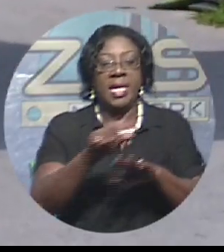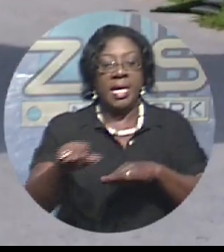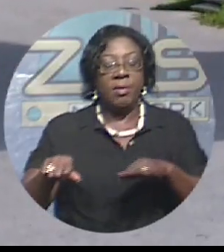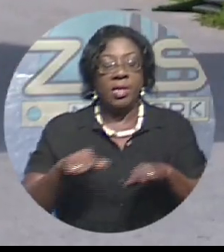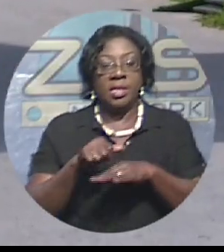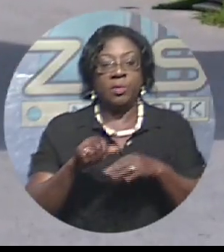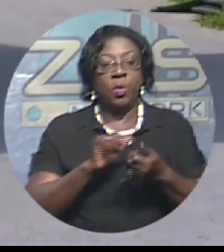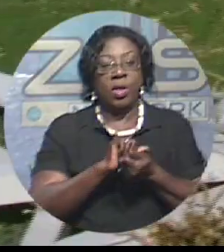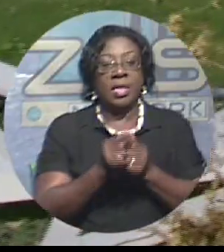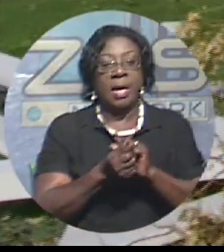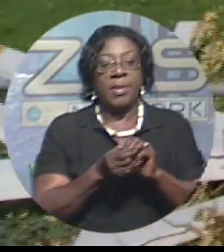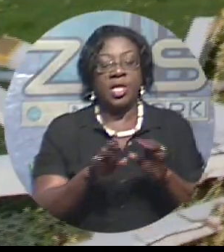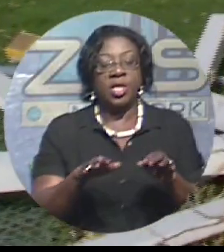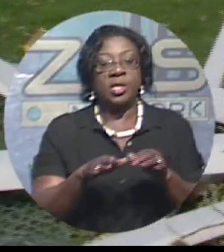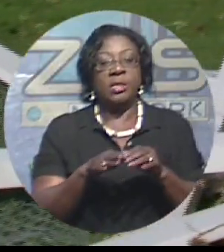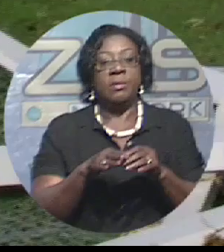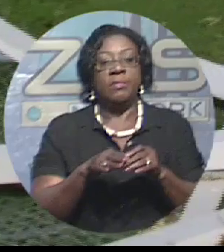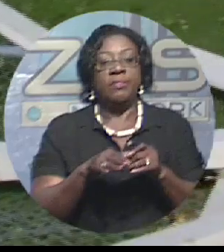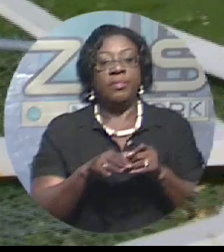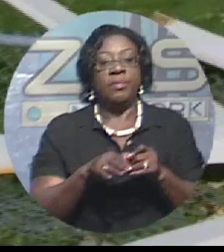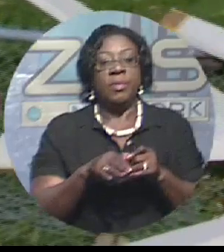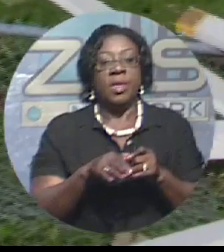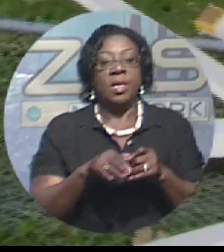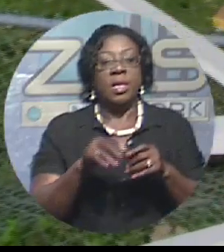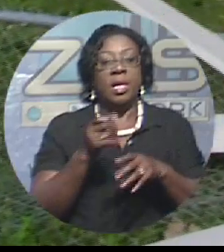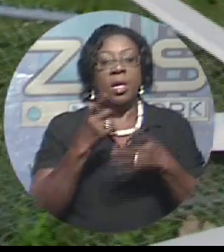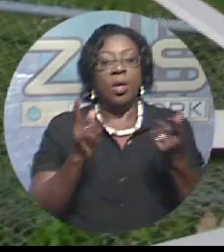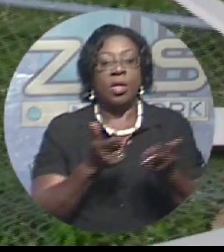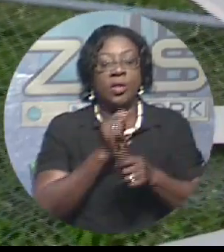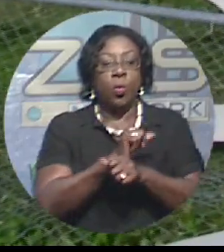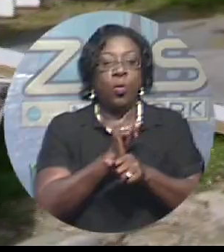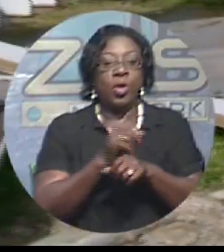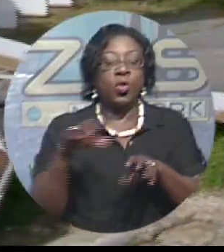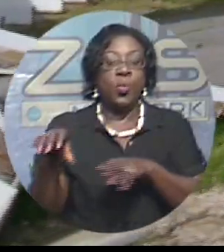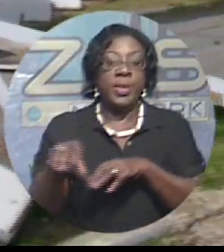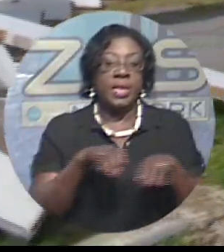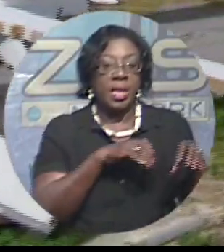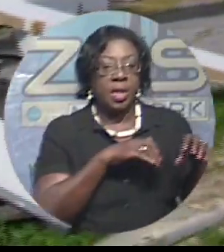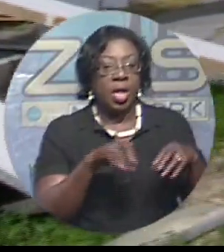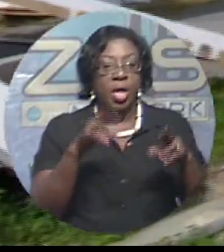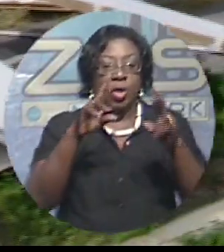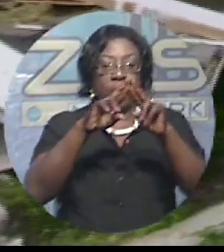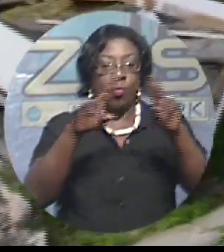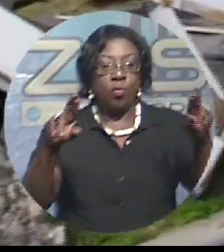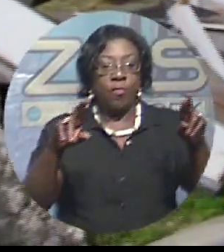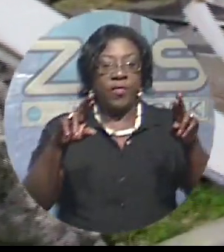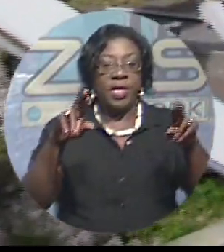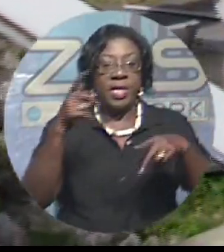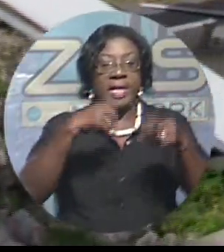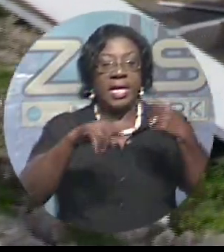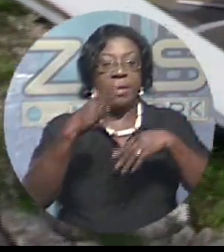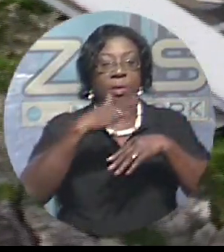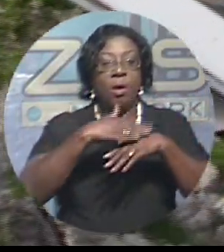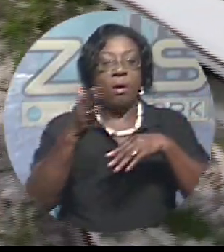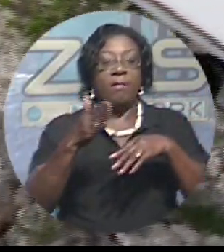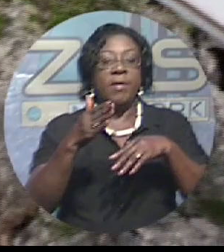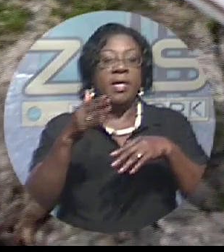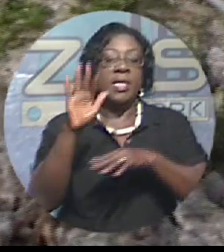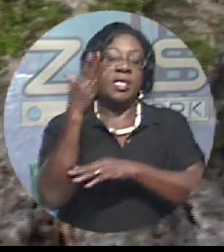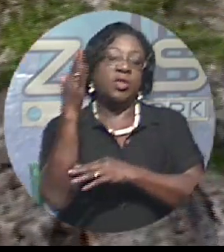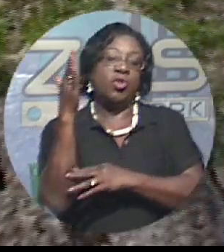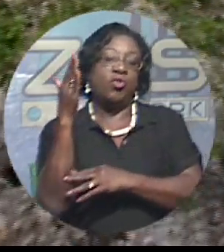opposite at the slow pitch field. Twisted metal, lots of work to be done. The roofing came down, there's a tree that